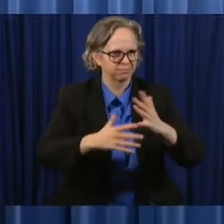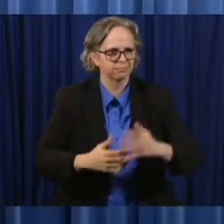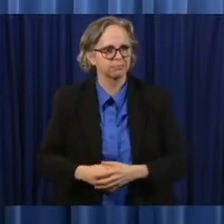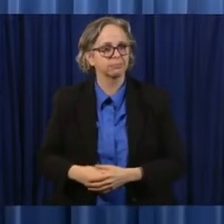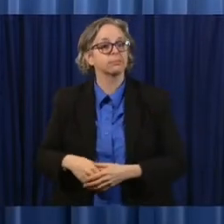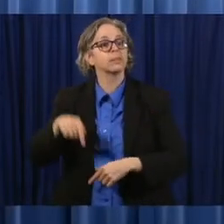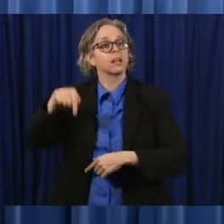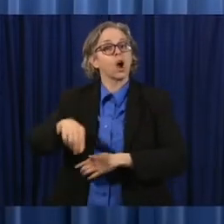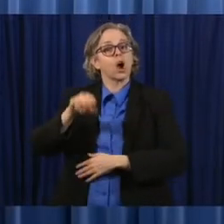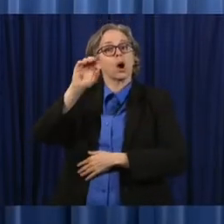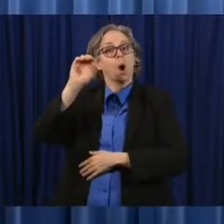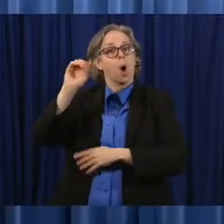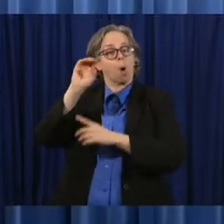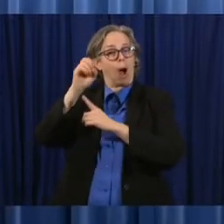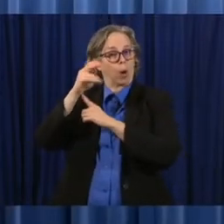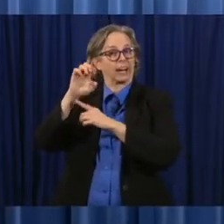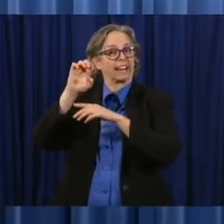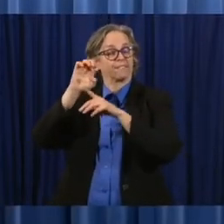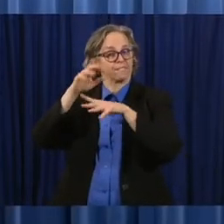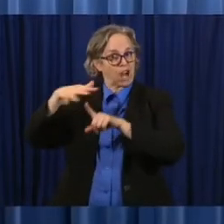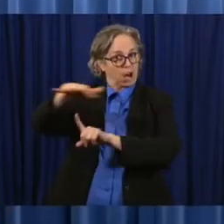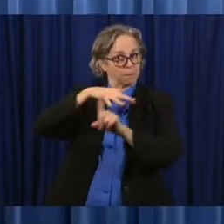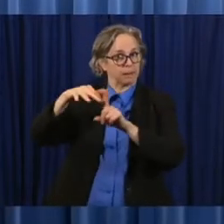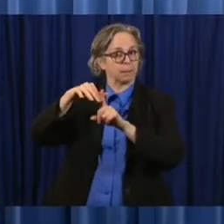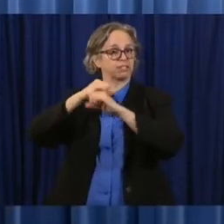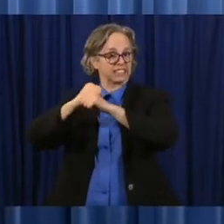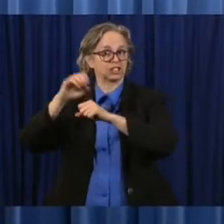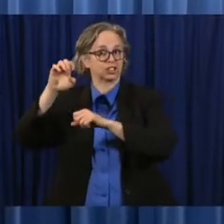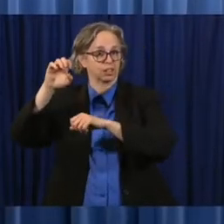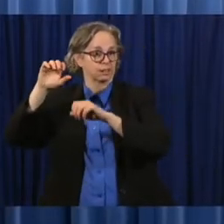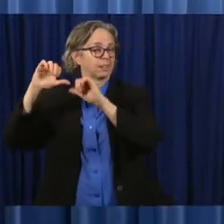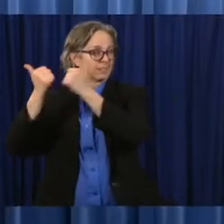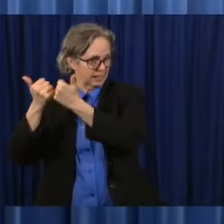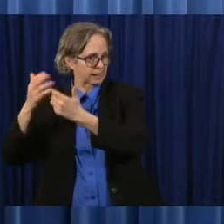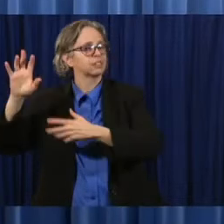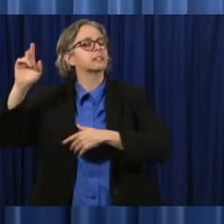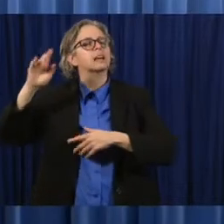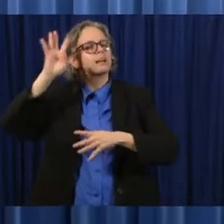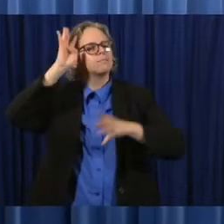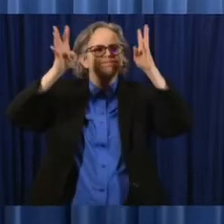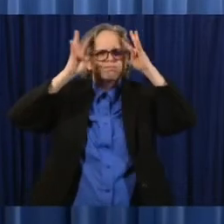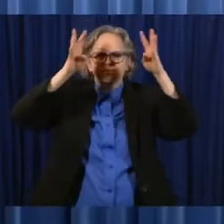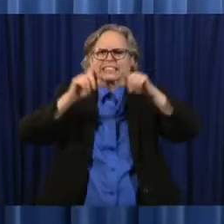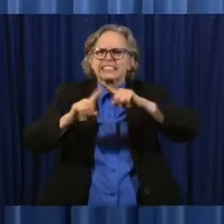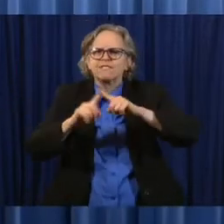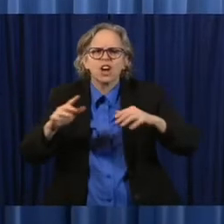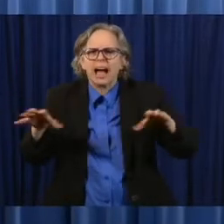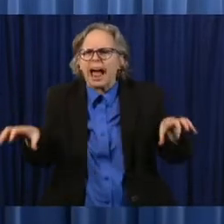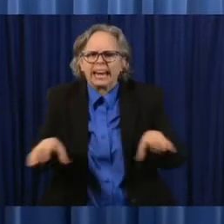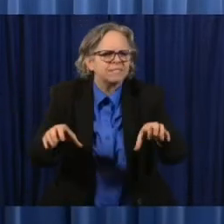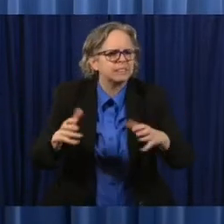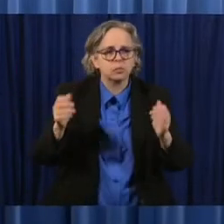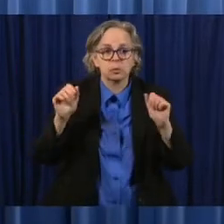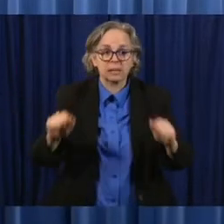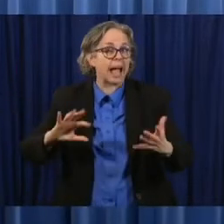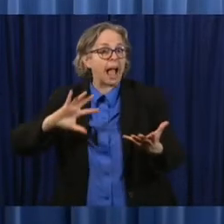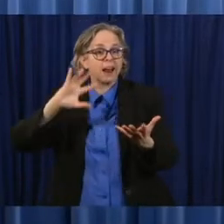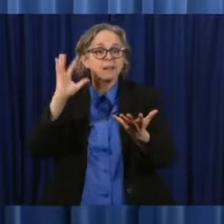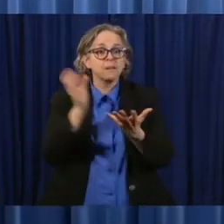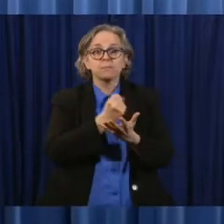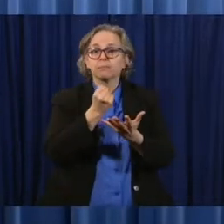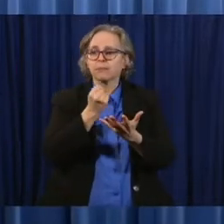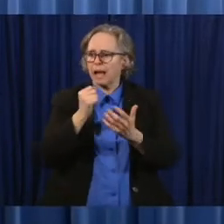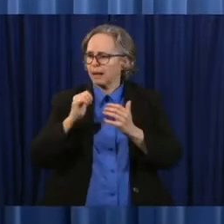for its employees to celebrate the Earth while staying at home. And there are many activities that families can do together as we're staying at home.